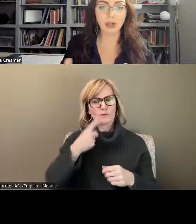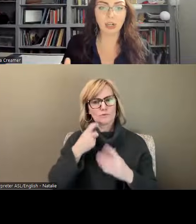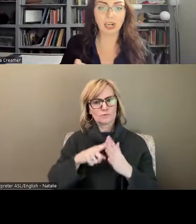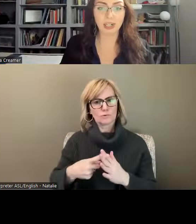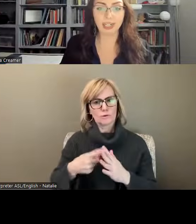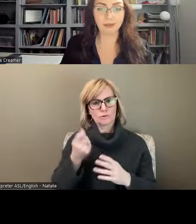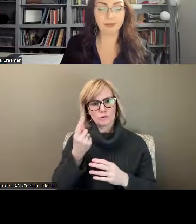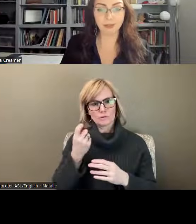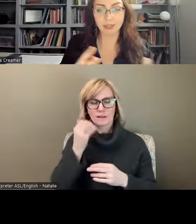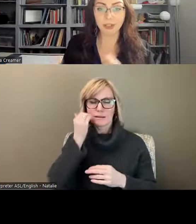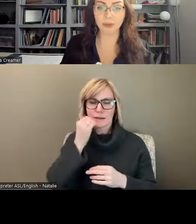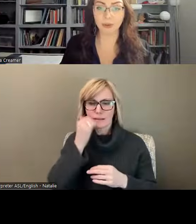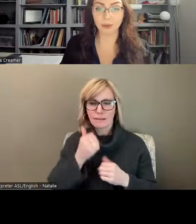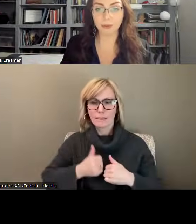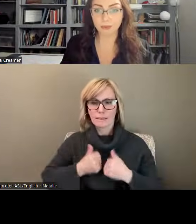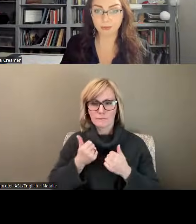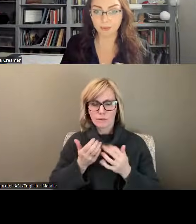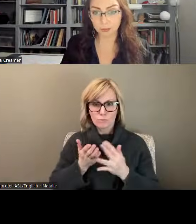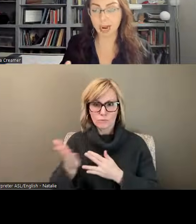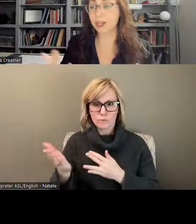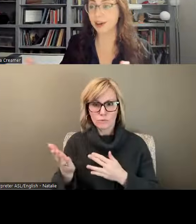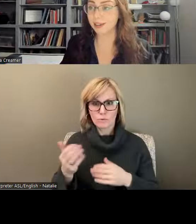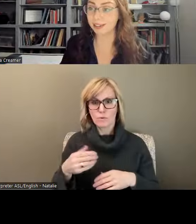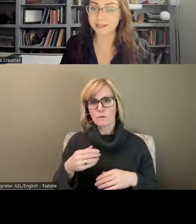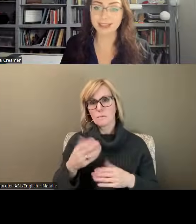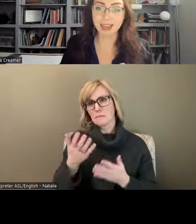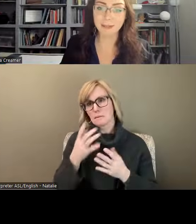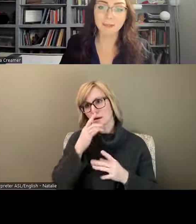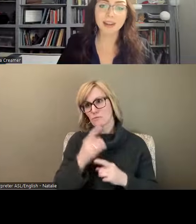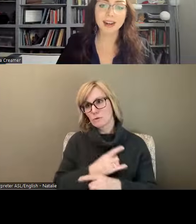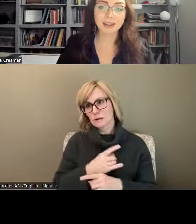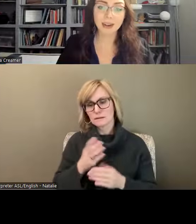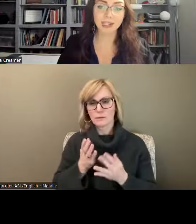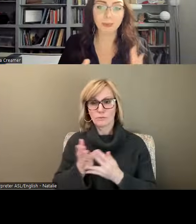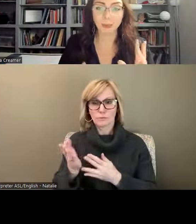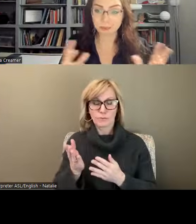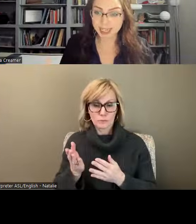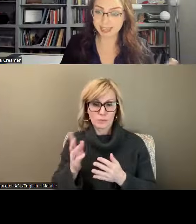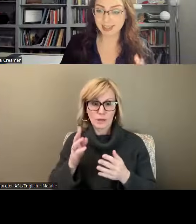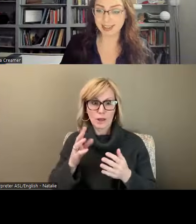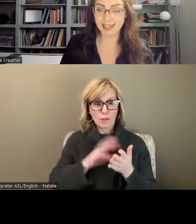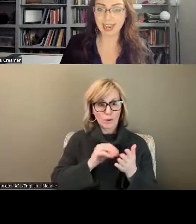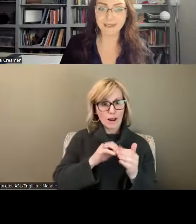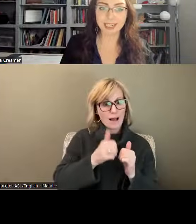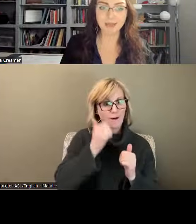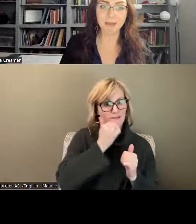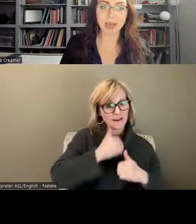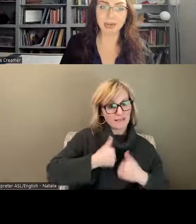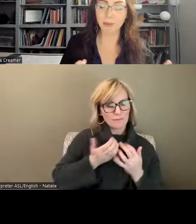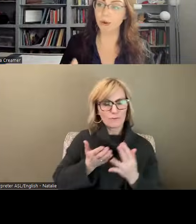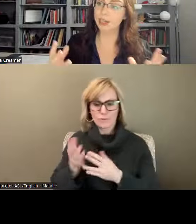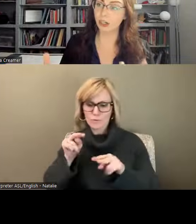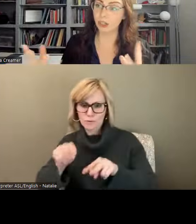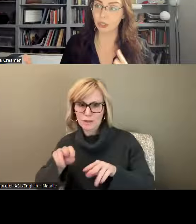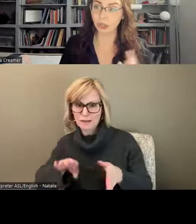daily negotiations of living through, perhaps ironically, death. Undoubtedly, what we're missing then is evidence for